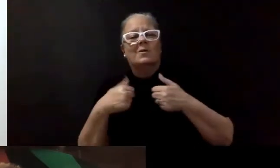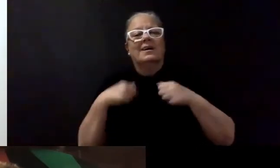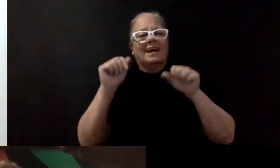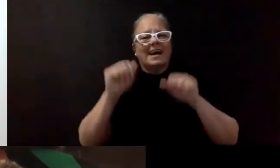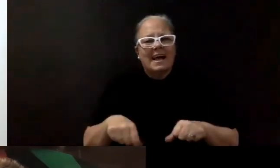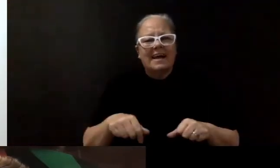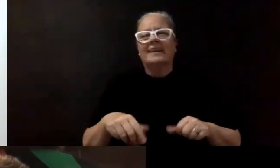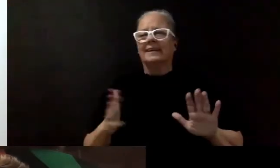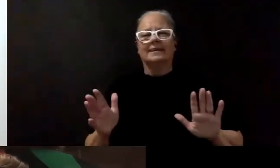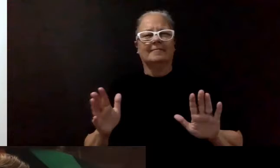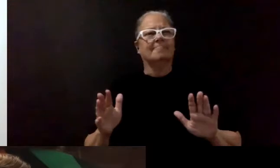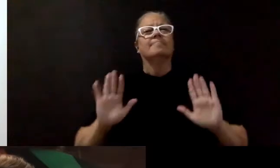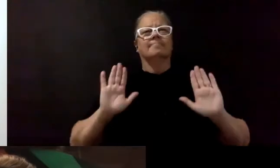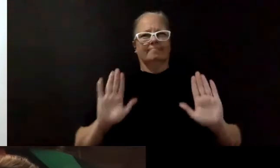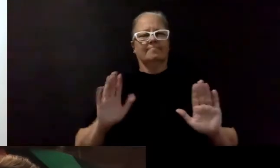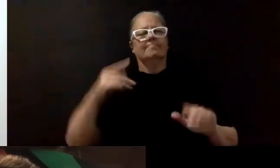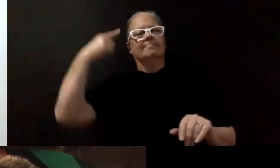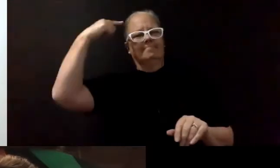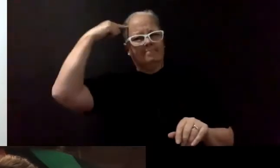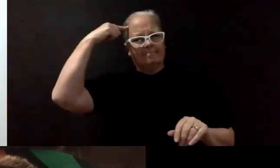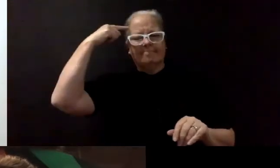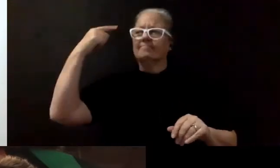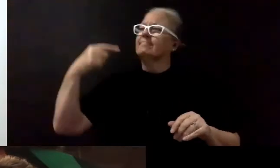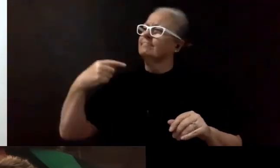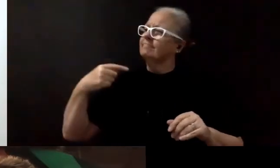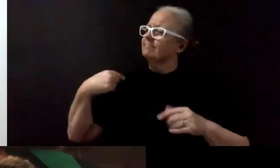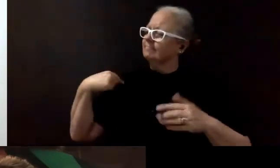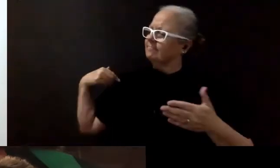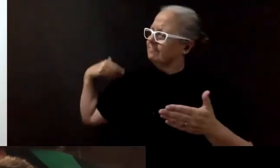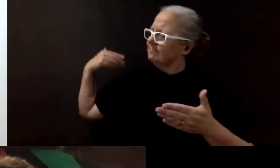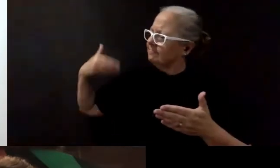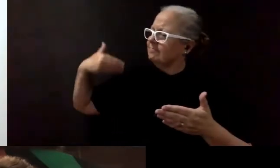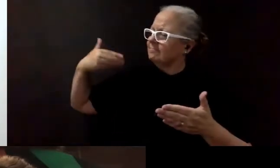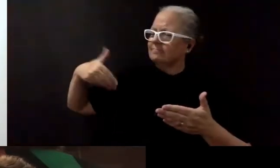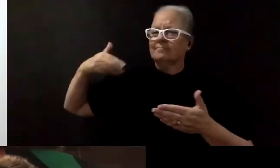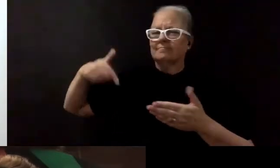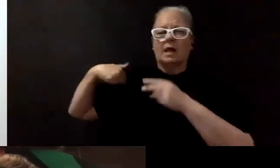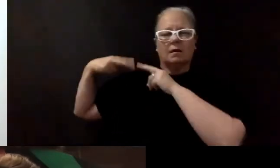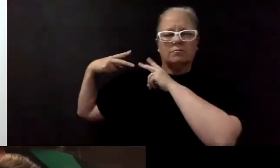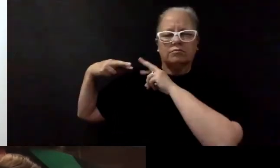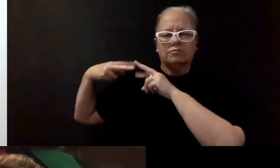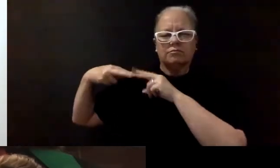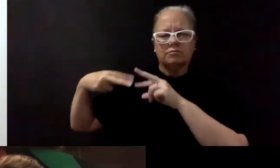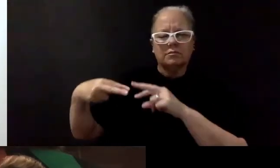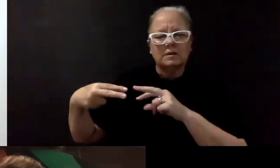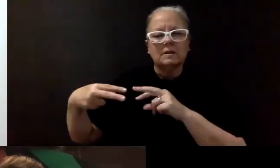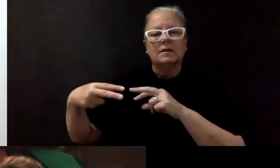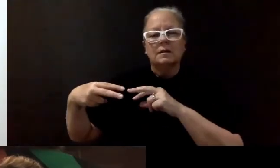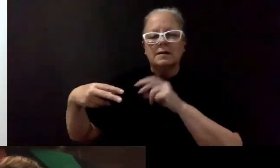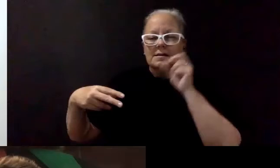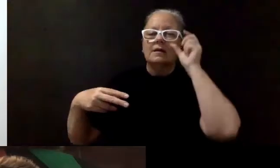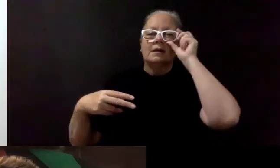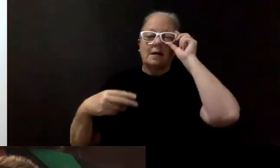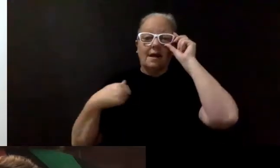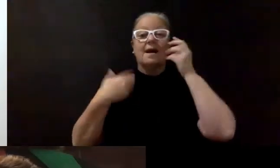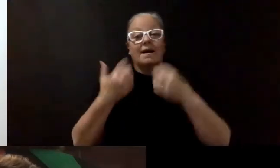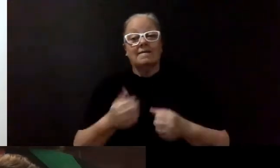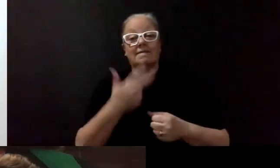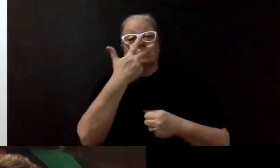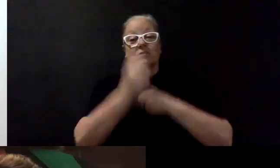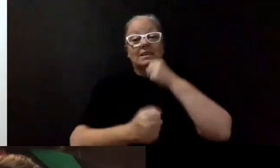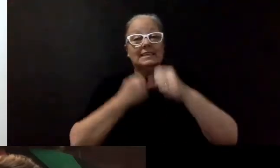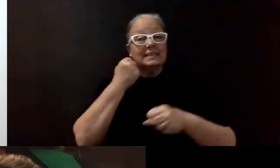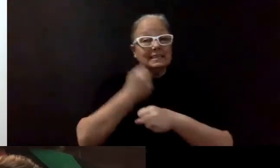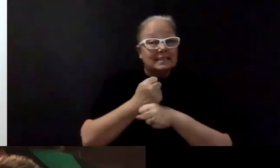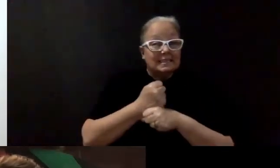analyze what we were doing. And so we developed a new strategic document for the next 3 years. We